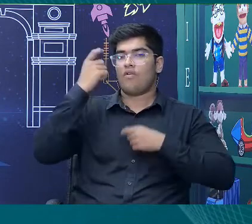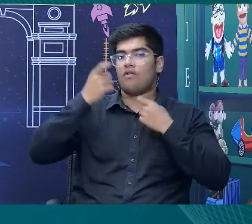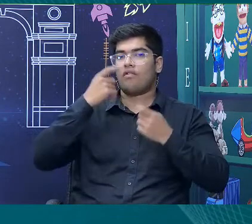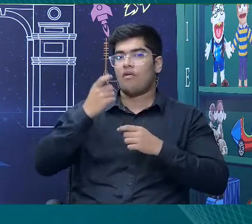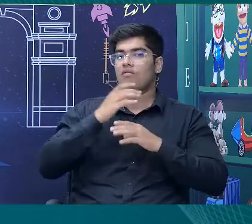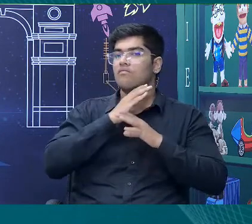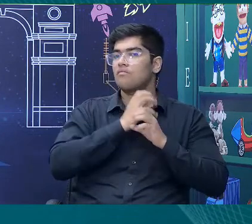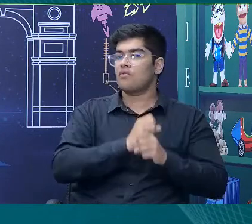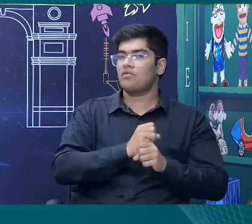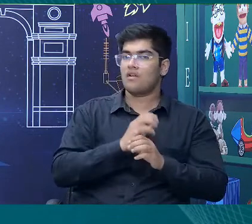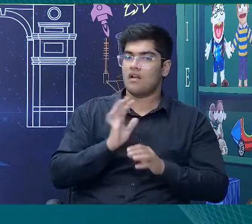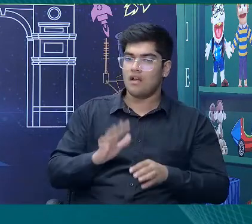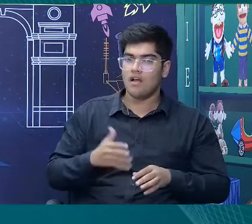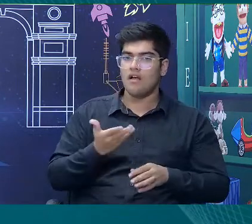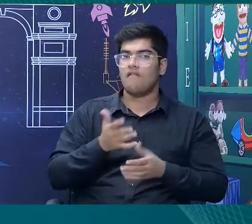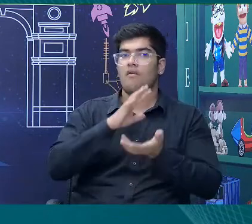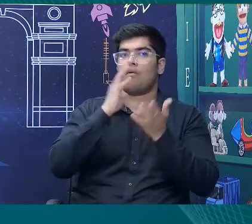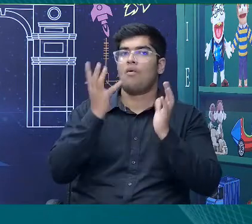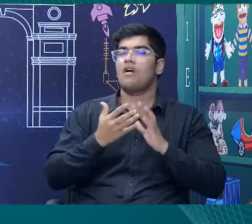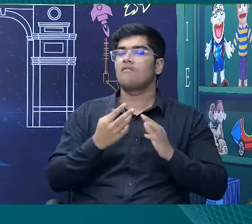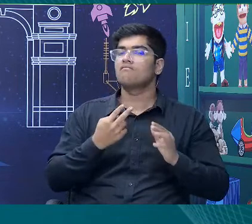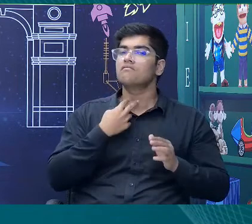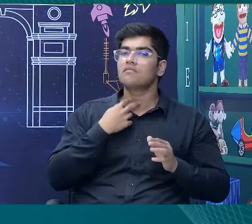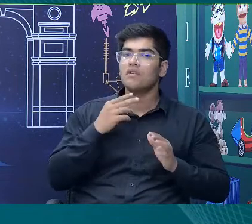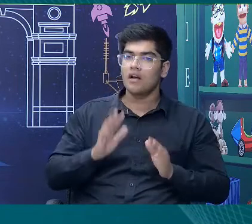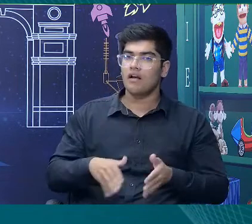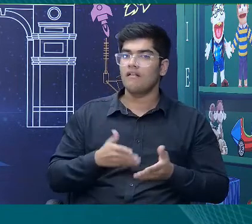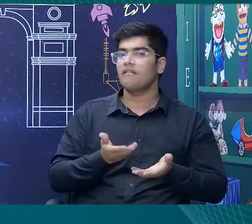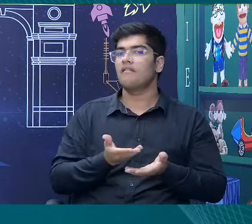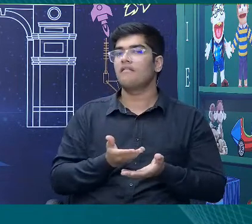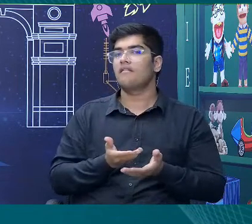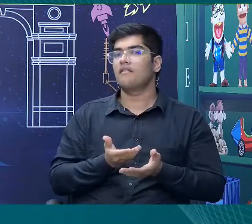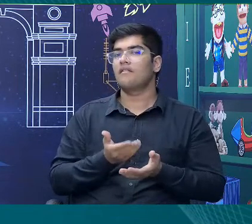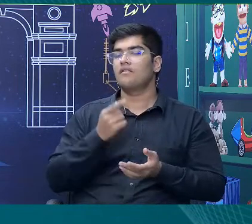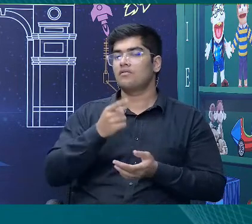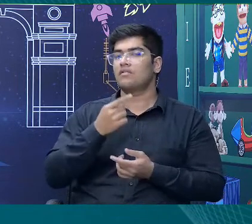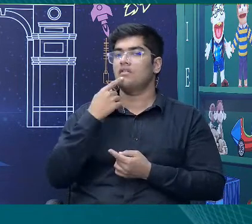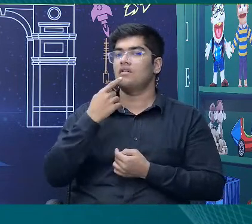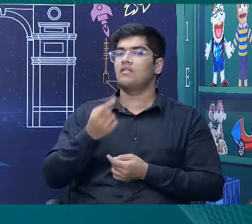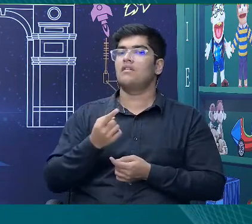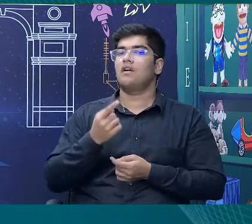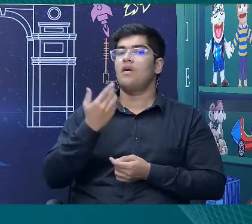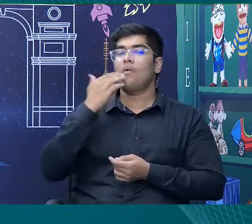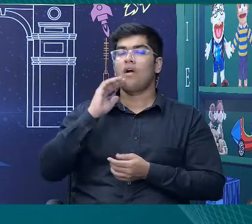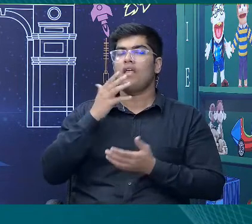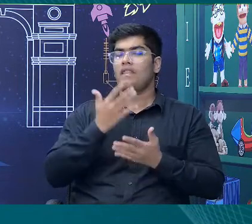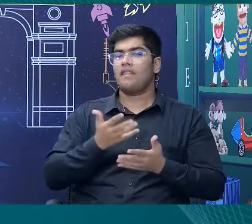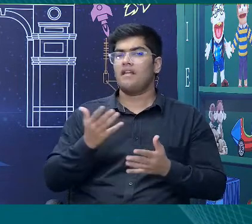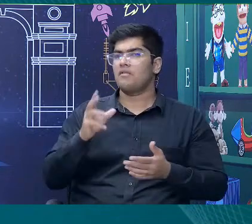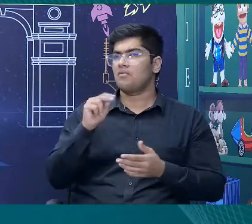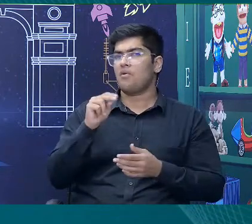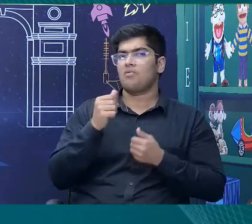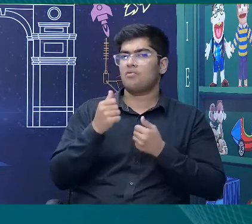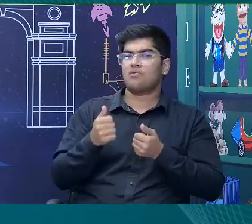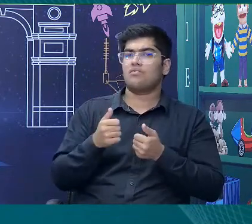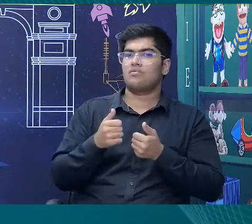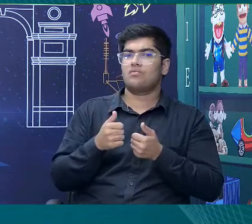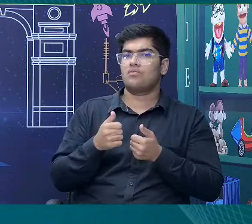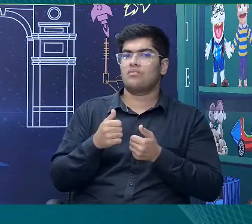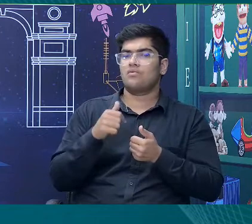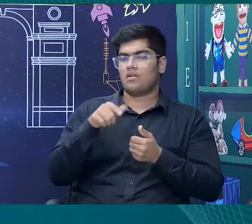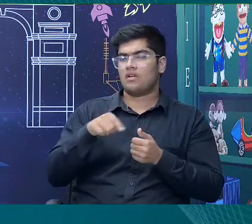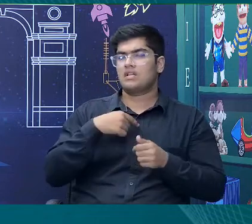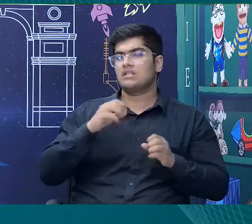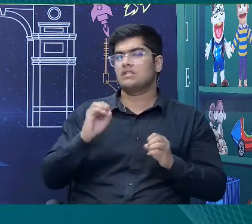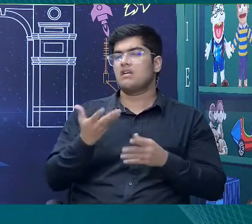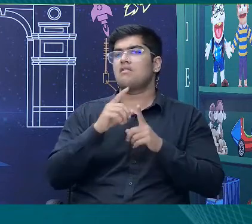in this materialistic world. And as you just said, when things are not good, we started